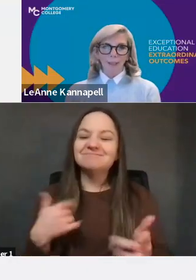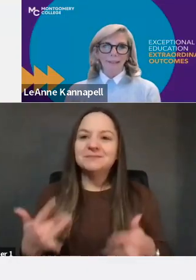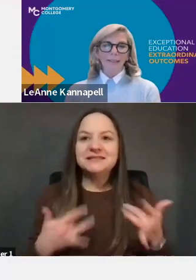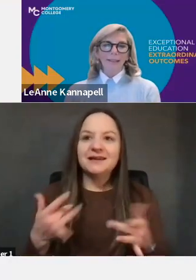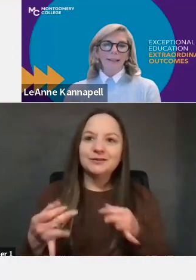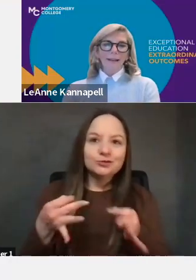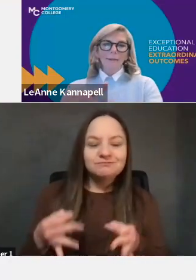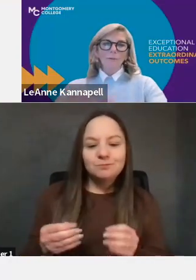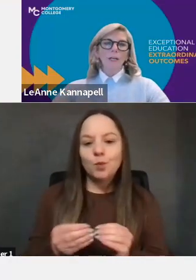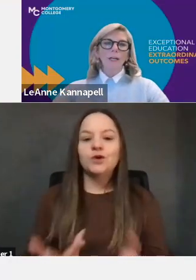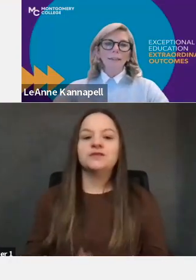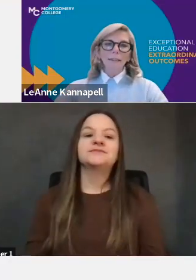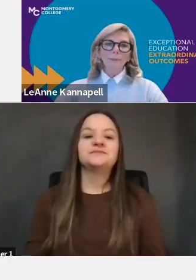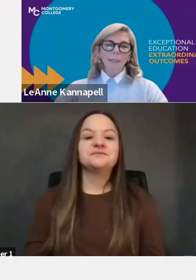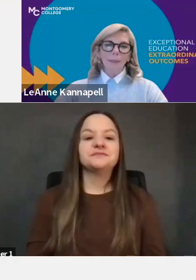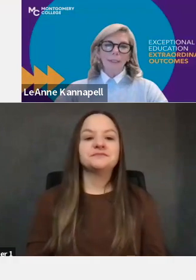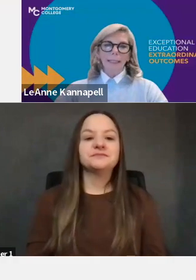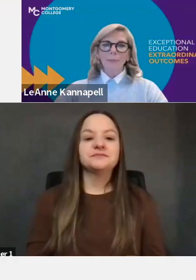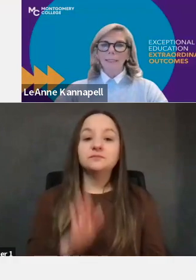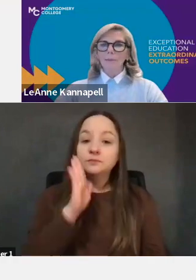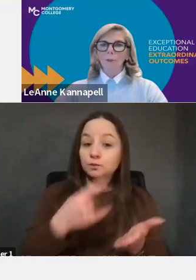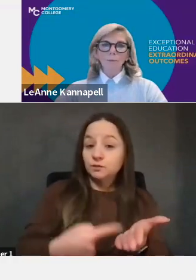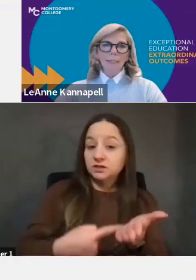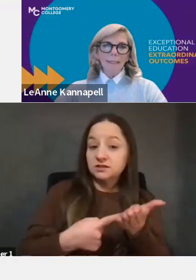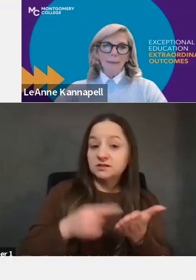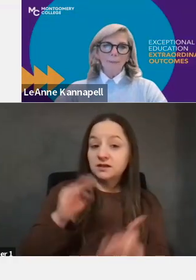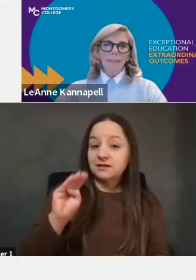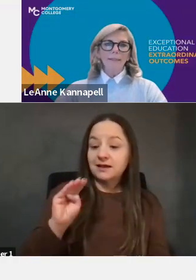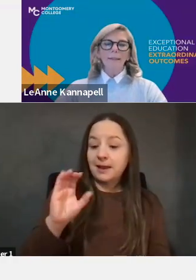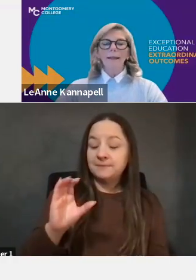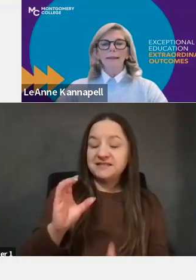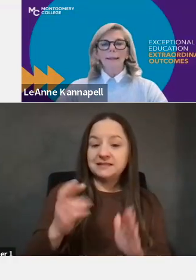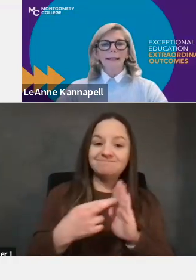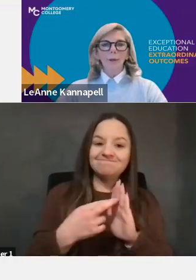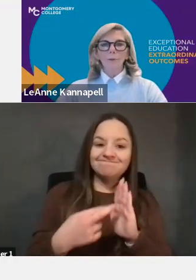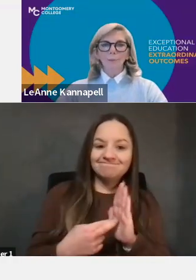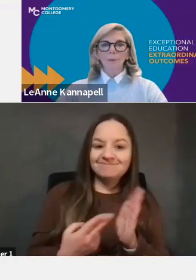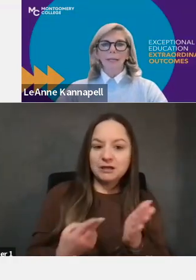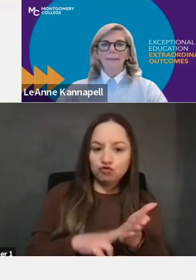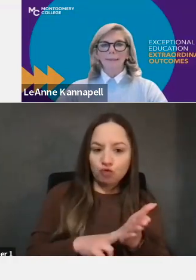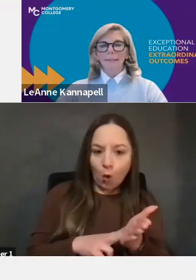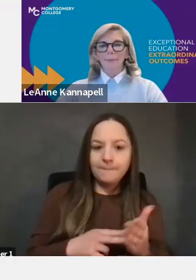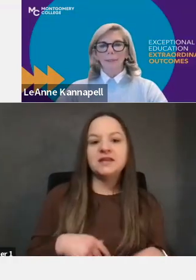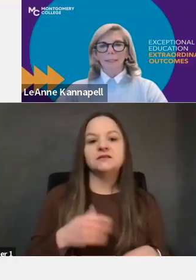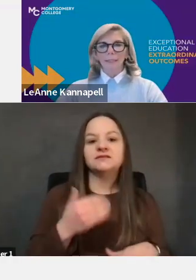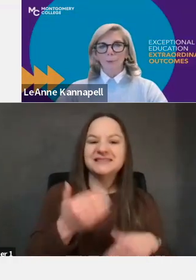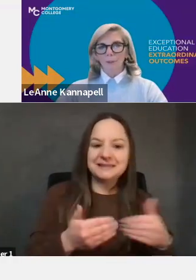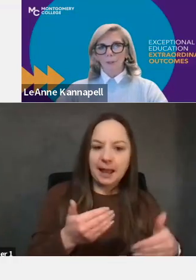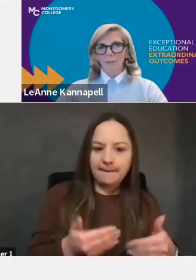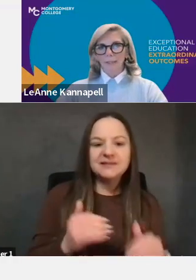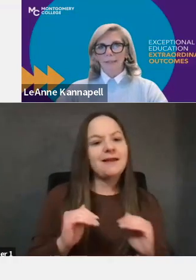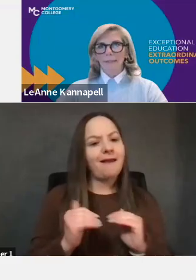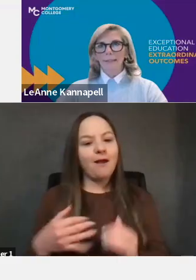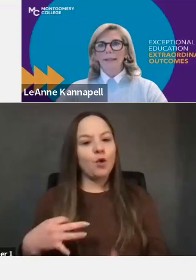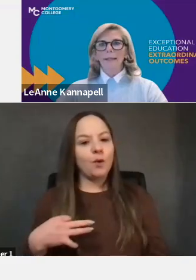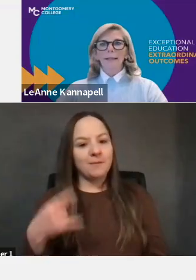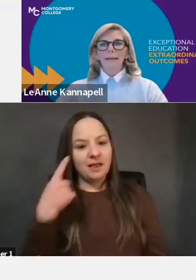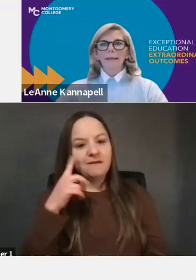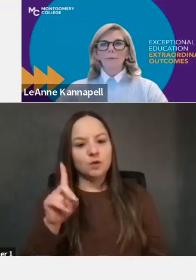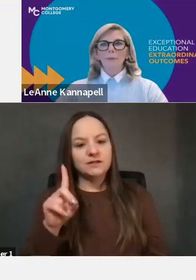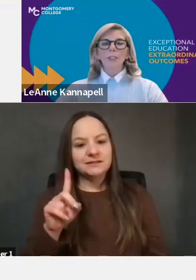more about it. We'll talk a little bit about the MC enrollment steps, and then how to apply to disability support